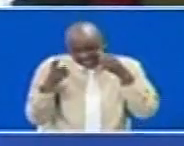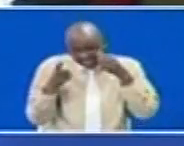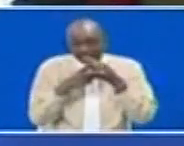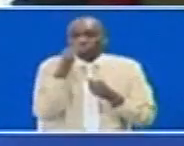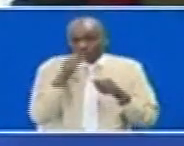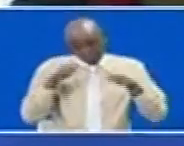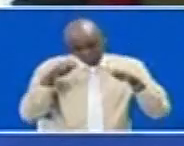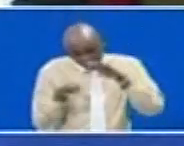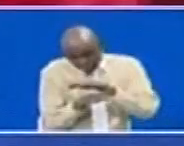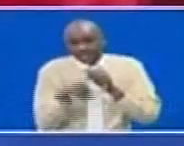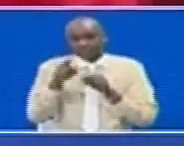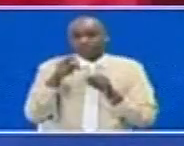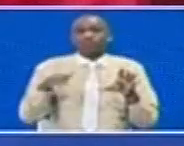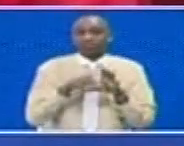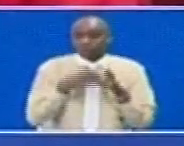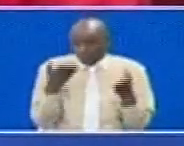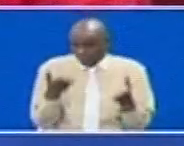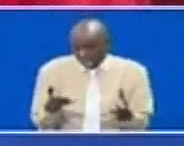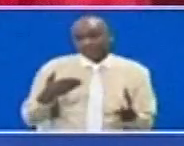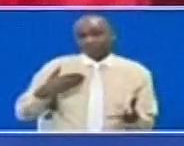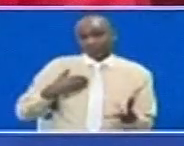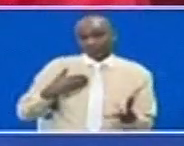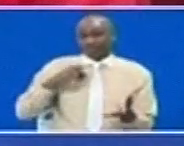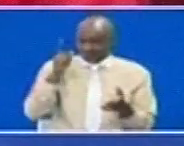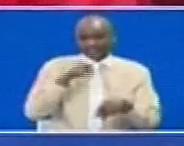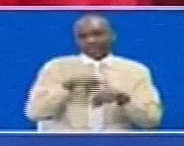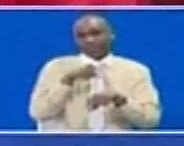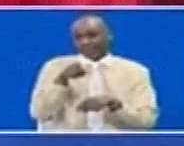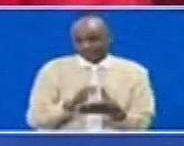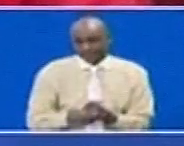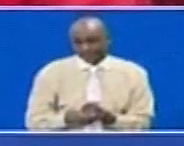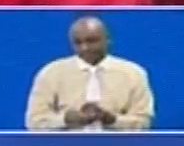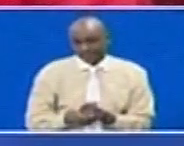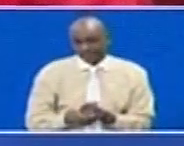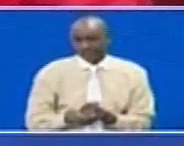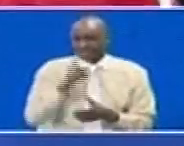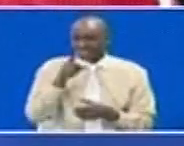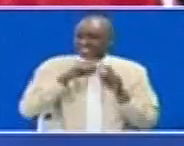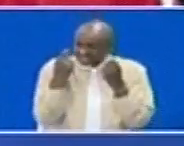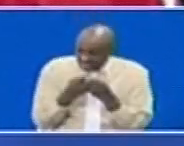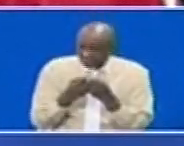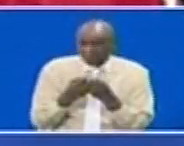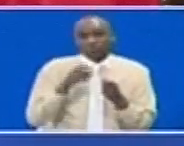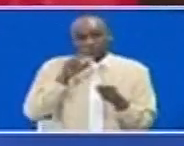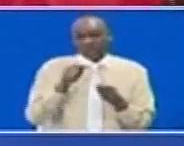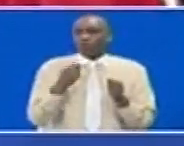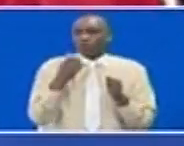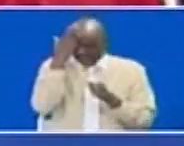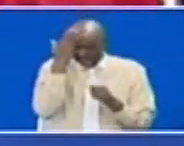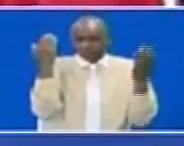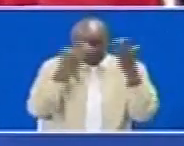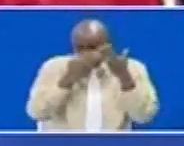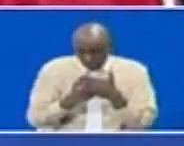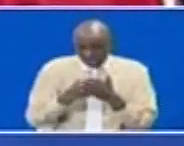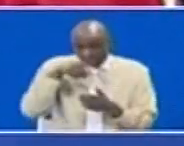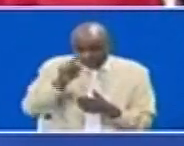17 kitakachoshiriki kombe la COSAFA kilitajwa kwa mara ya kwanza. Timu hiyo ambayo iliondoka nchini siku ya Jumatatu usiku